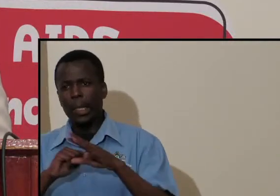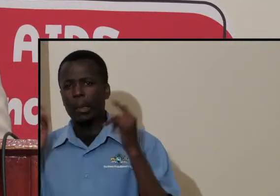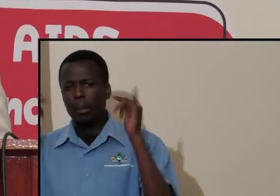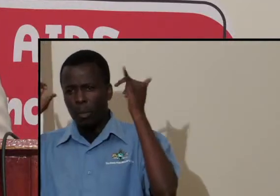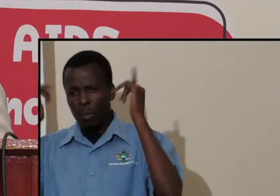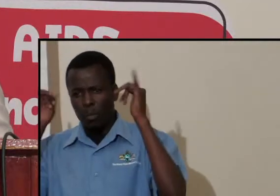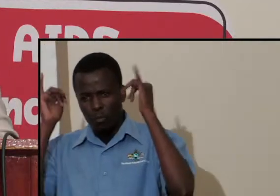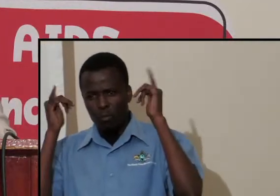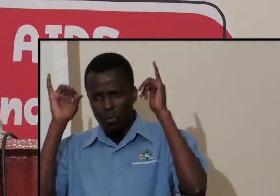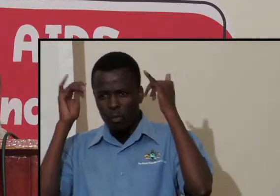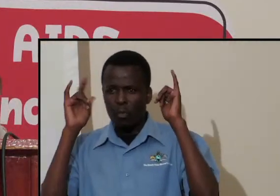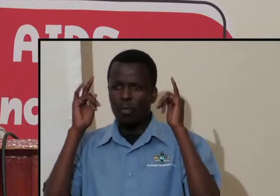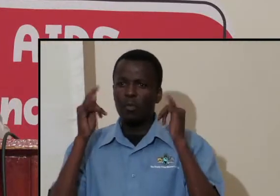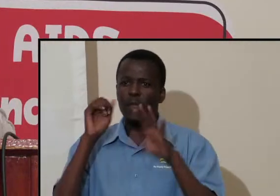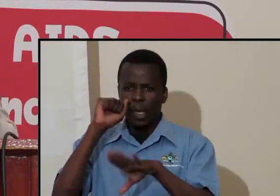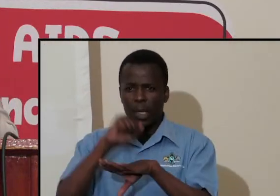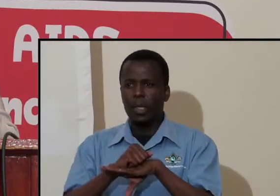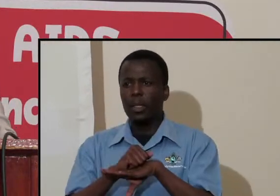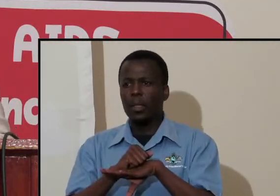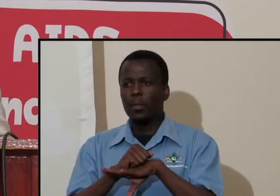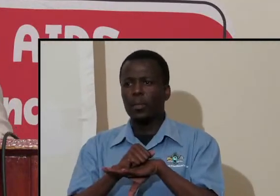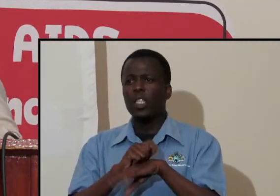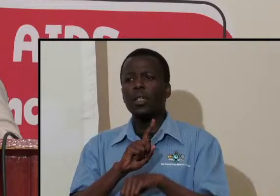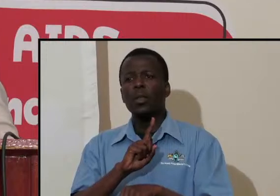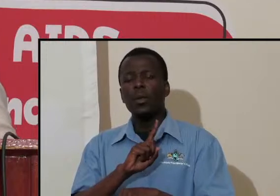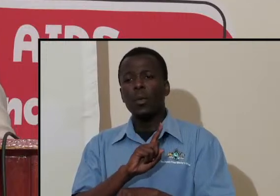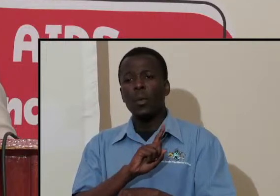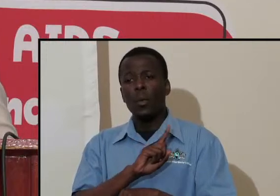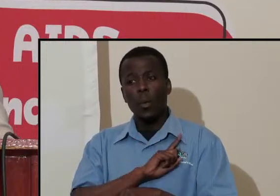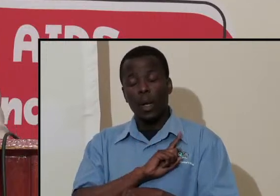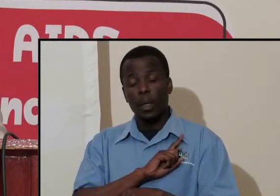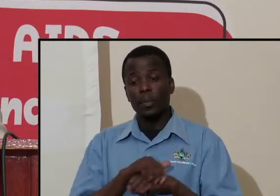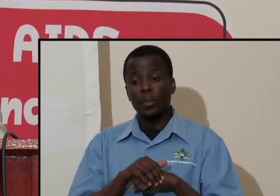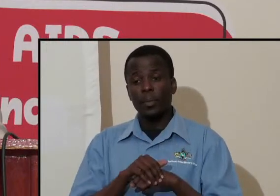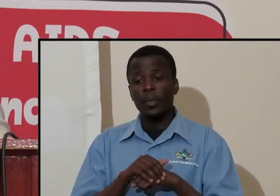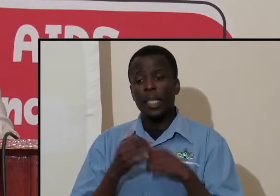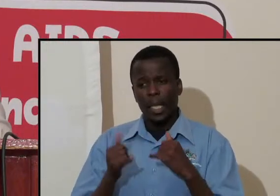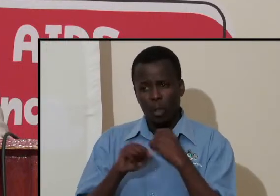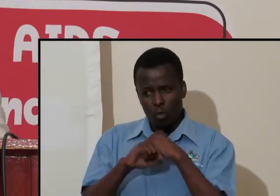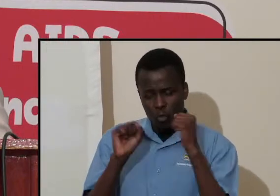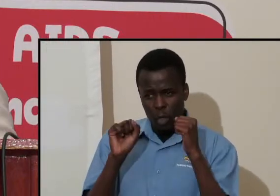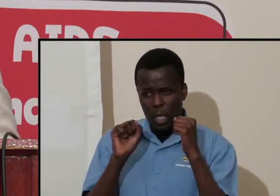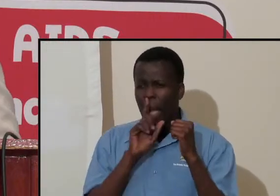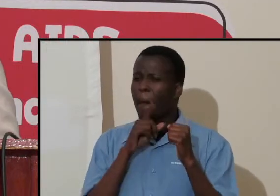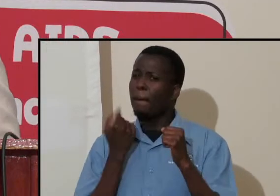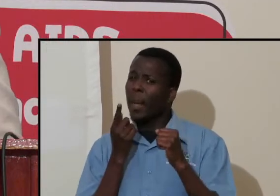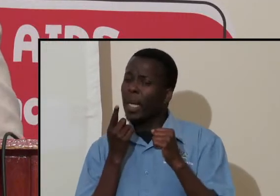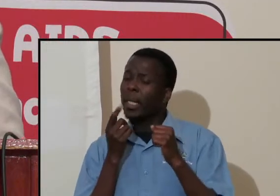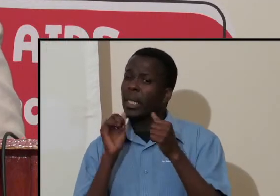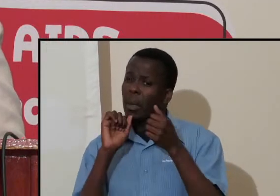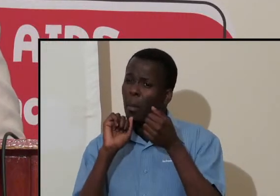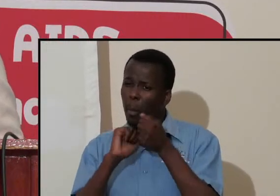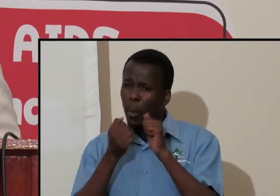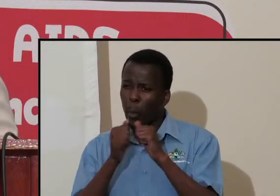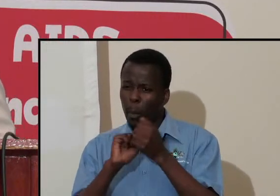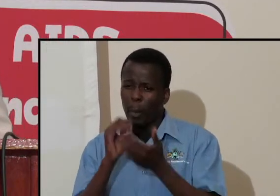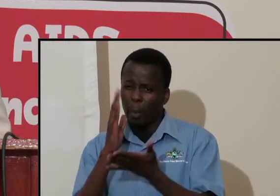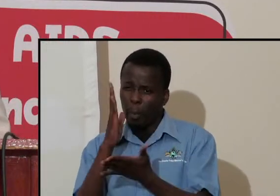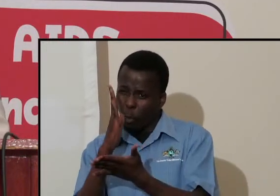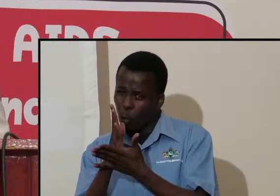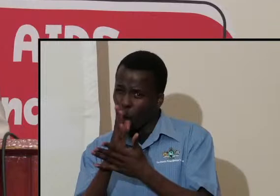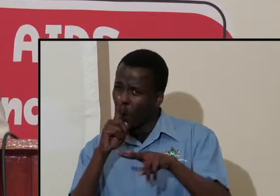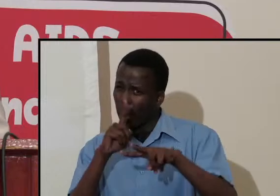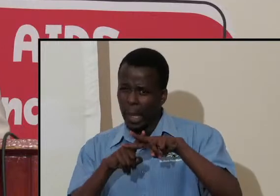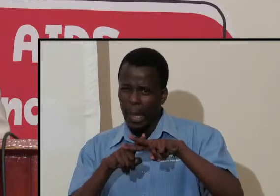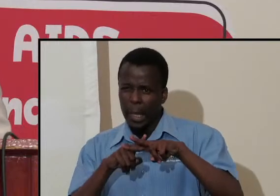on. However, the battle to end HIV as a public health threat is not over